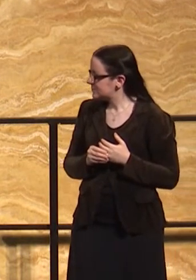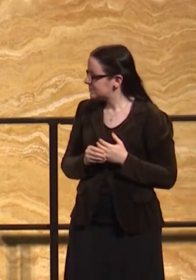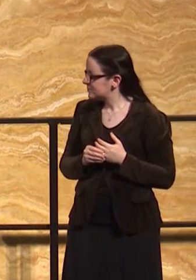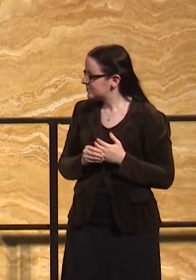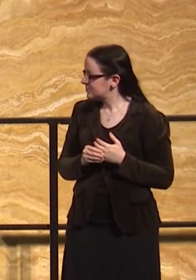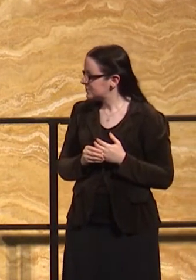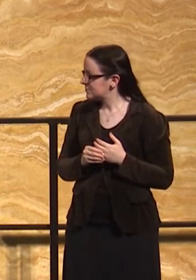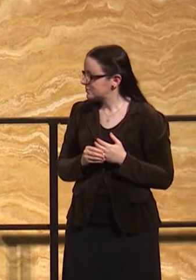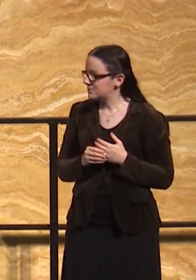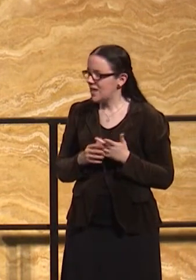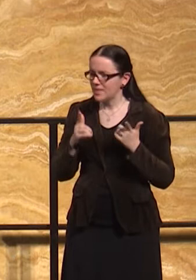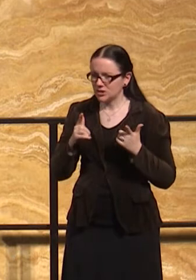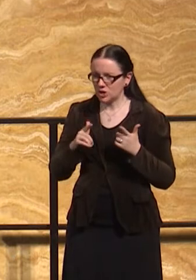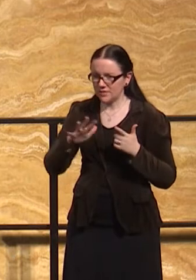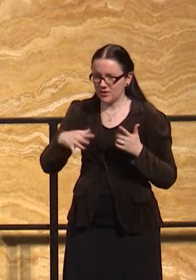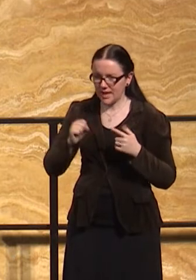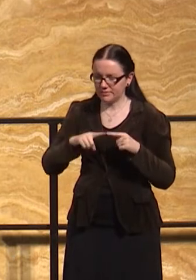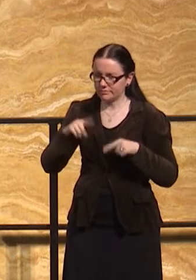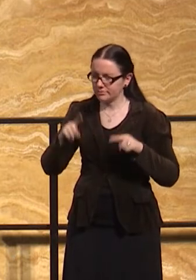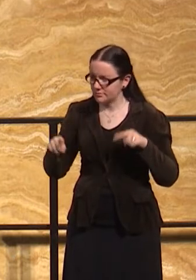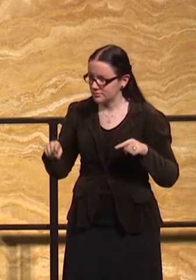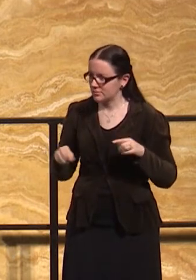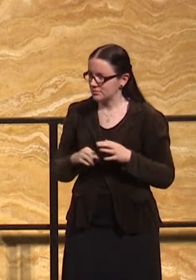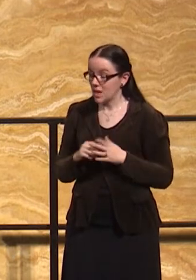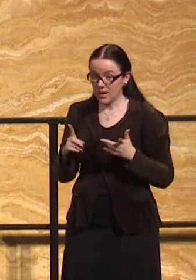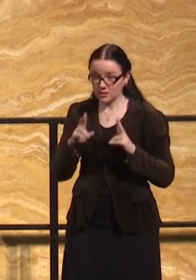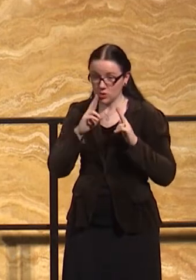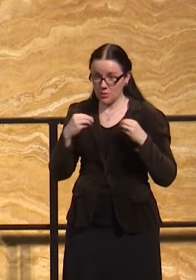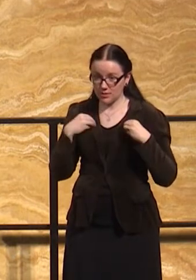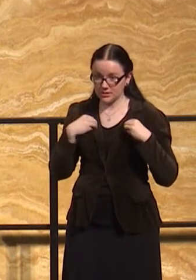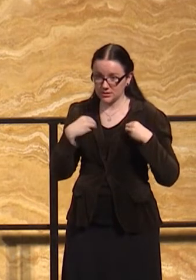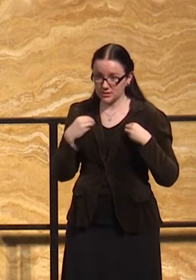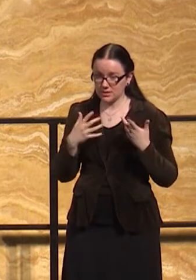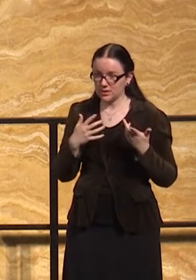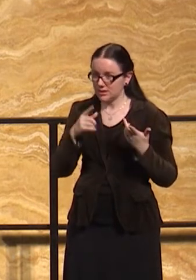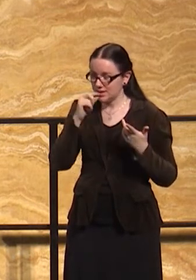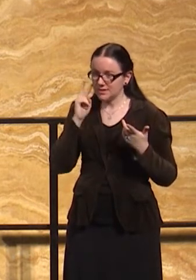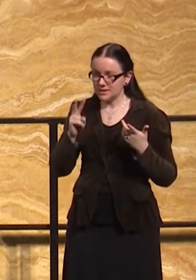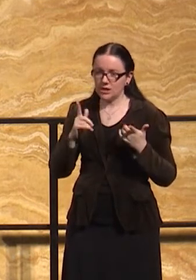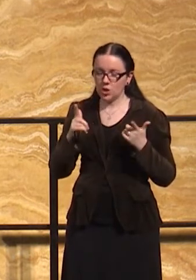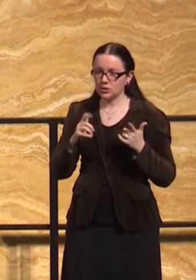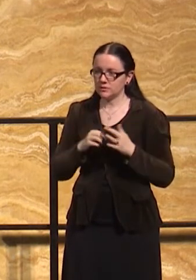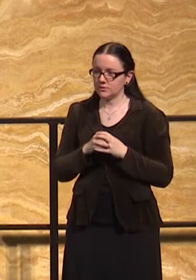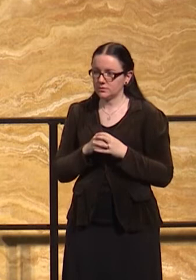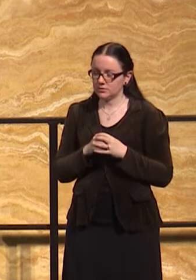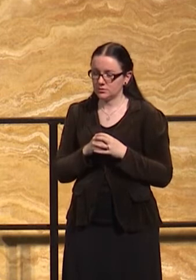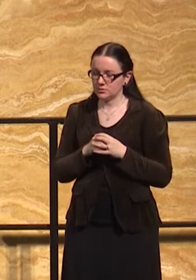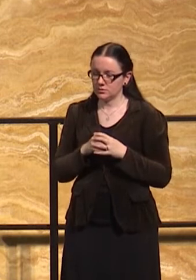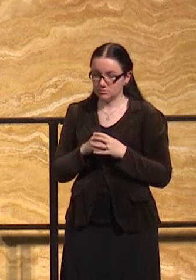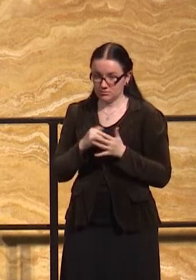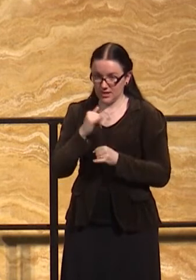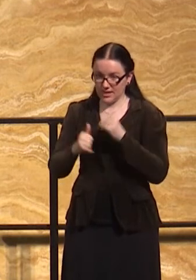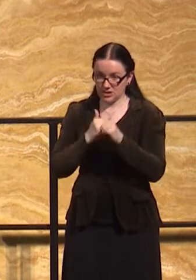isn't stability and we don't talk about it, but there's business as usual, where you find multinationals, you know, continuing to